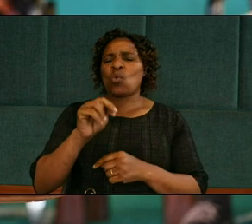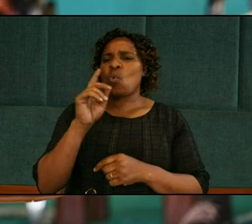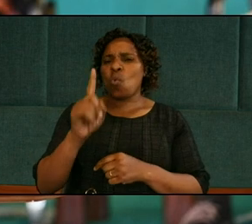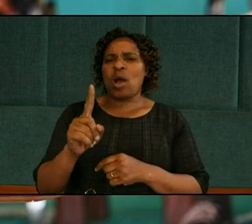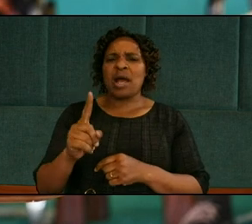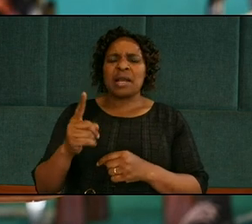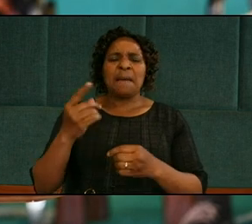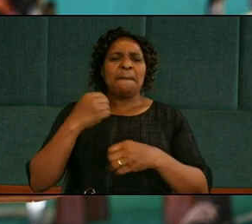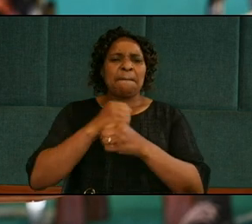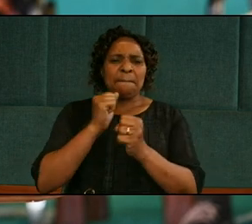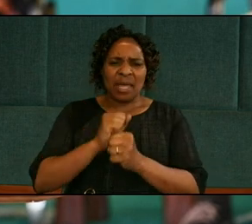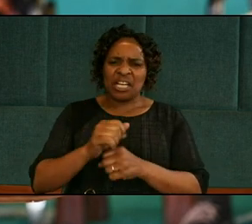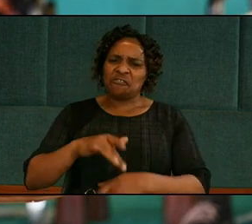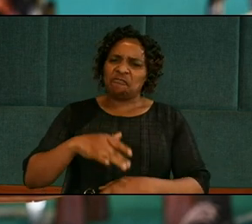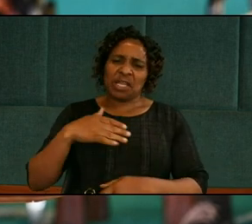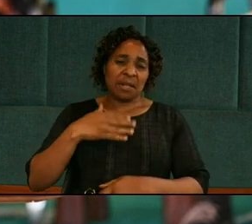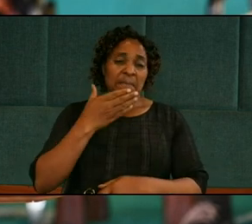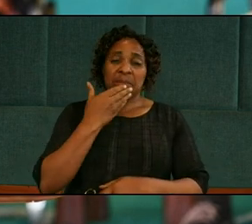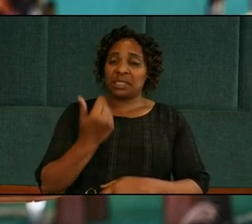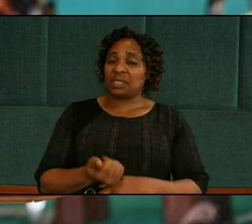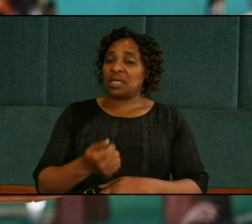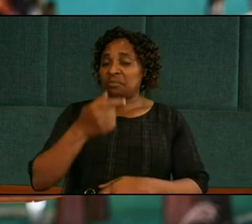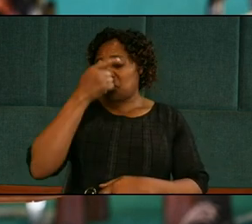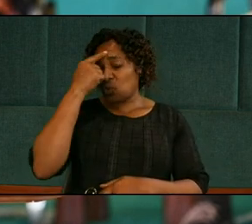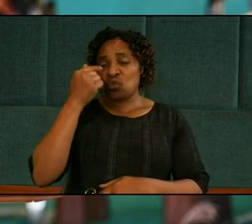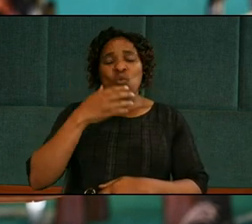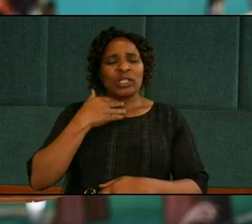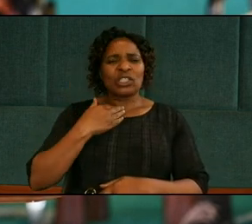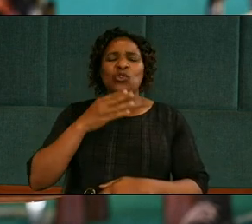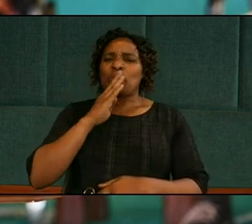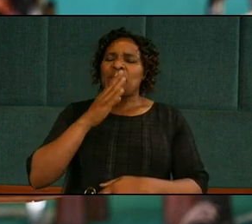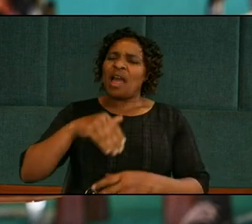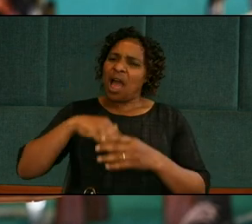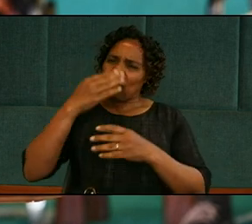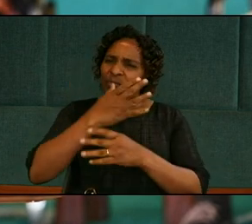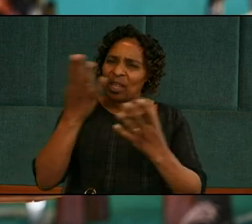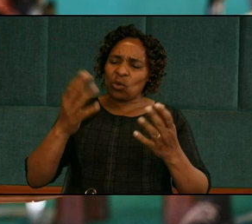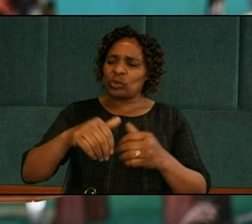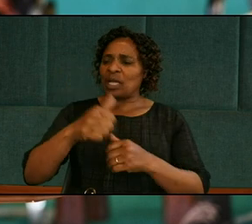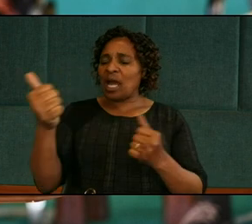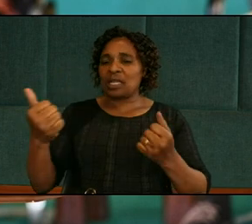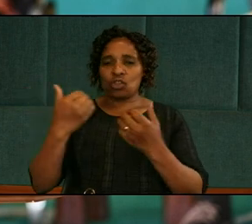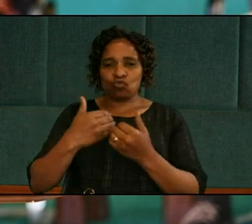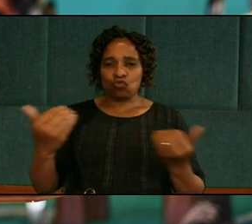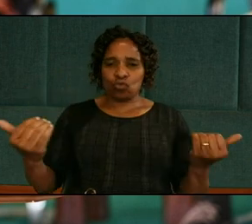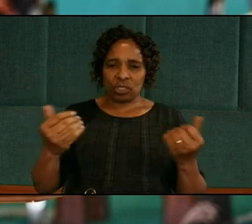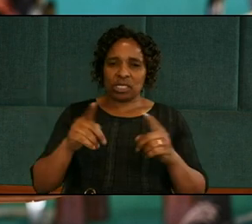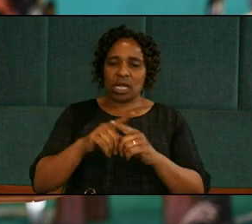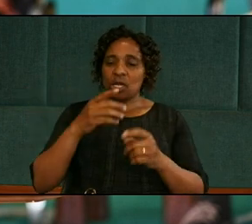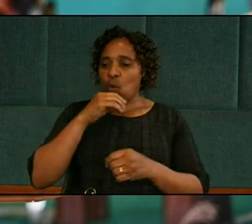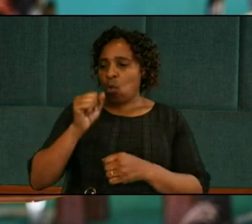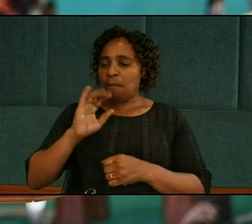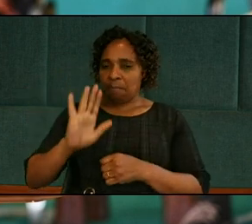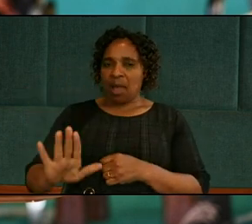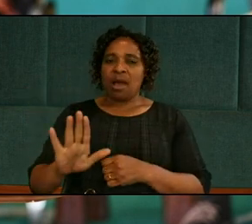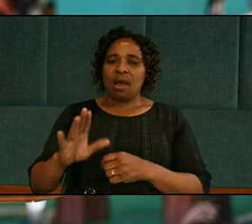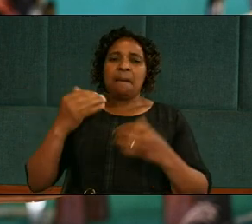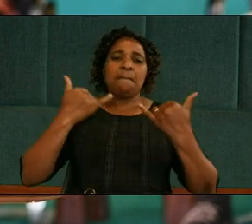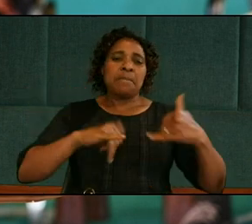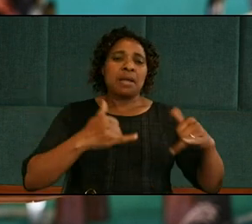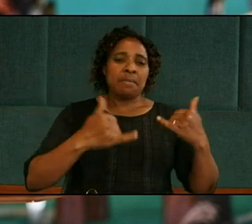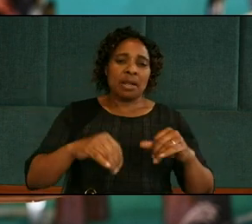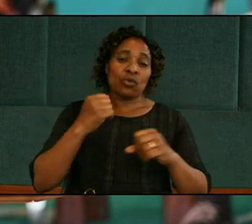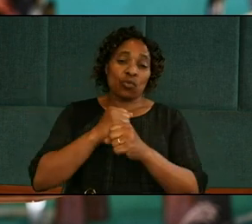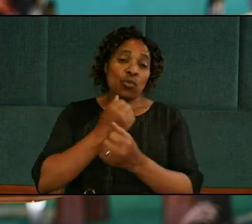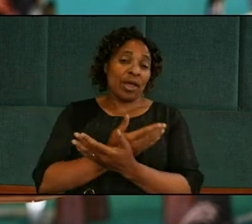this ever made her feel any better, because she still wanted to be out there like the rest of the children her age and play and do other things